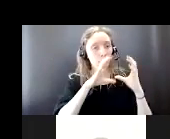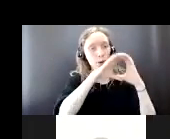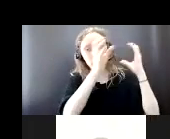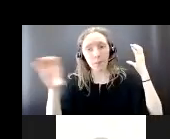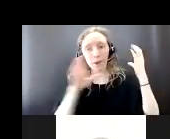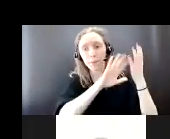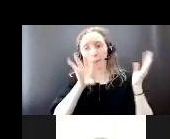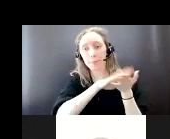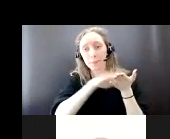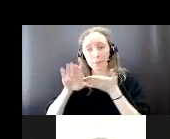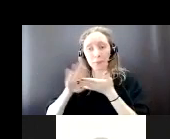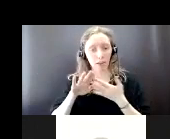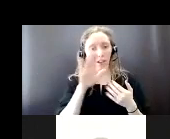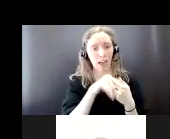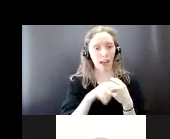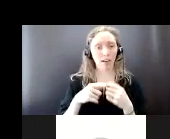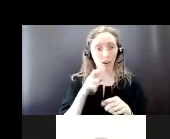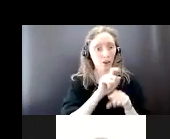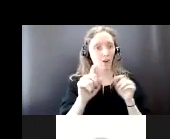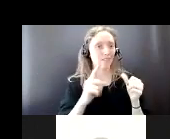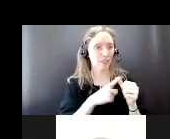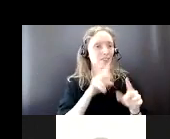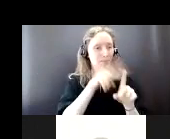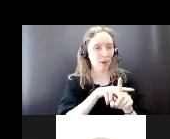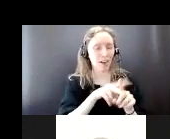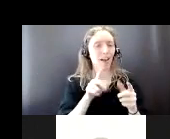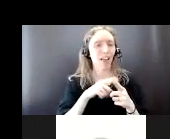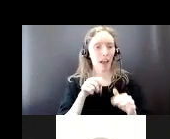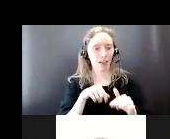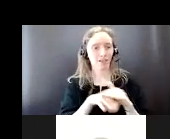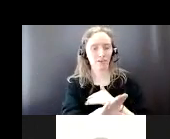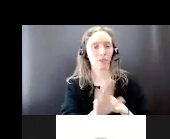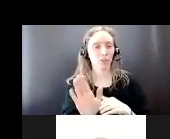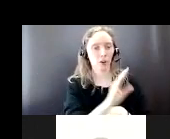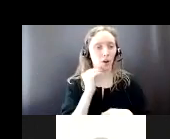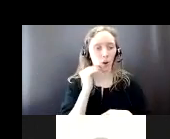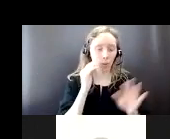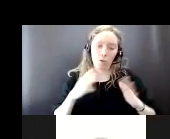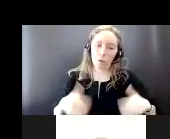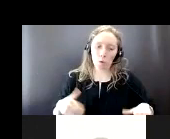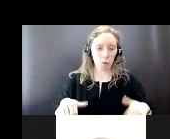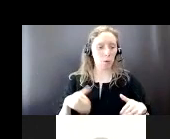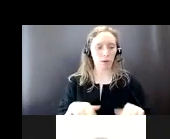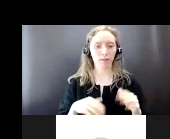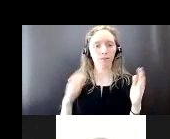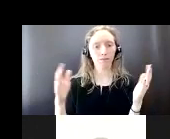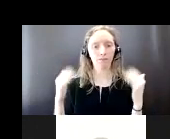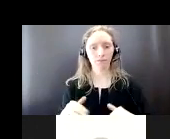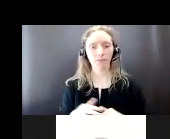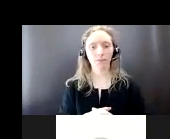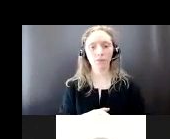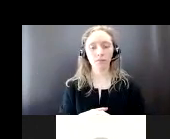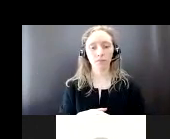do not need. They'll go in and say, you need a new furnace, when in fact your furnace is fine. They get you to sign